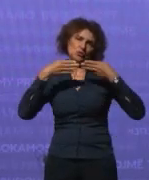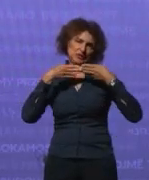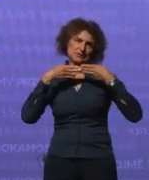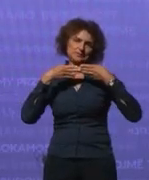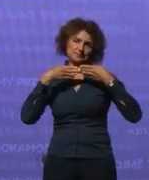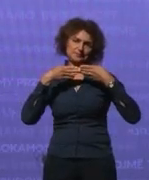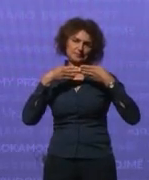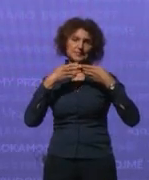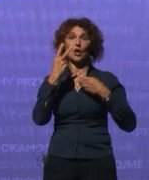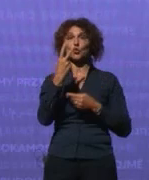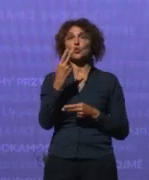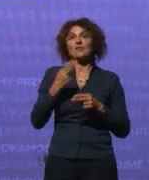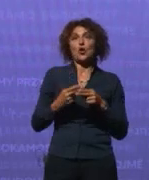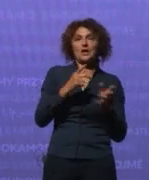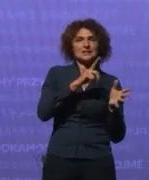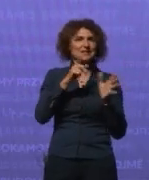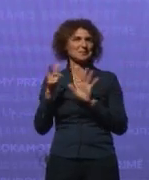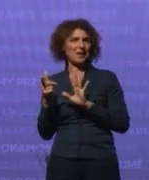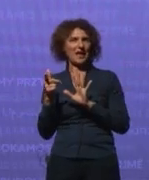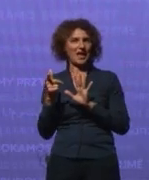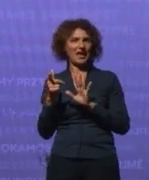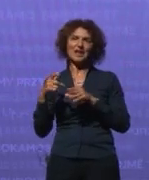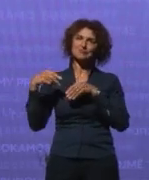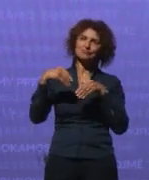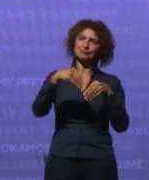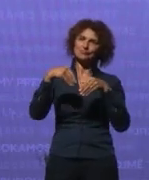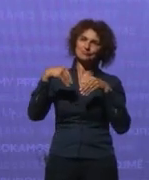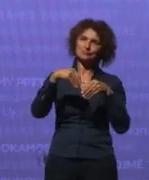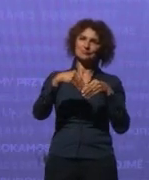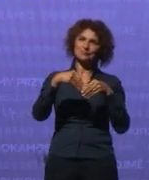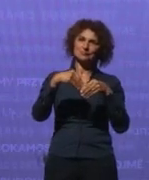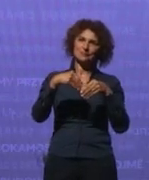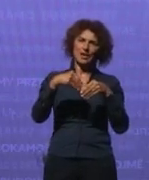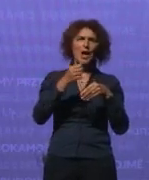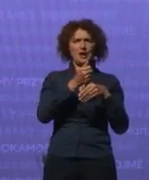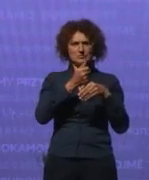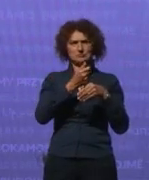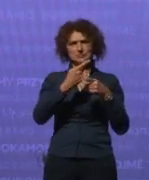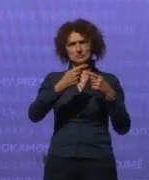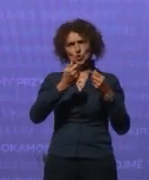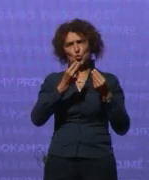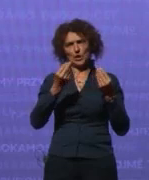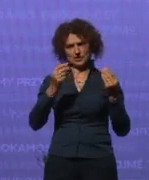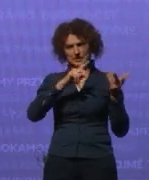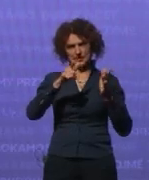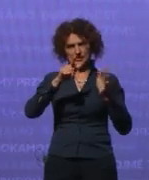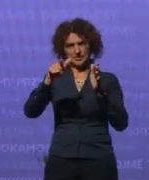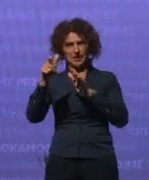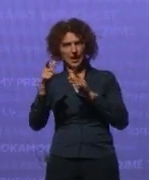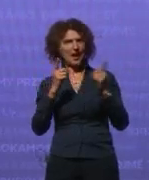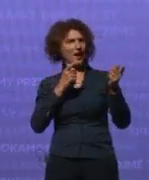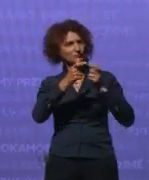weeks. And our data show that they improve in social cognition skills after several weeks